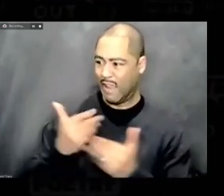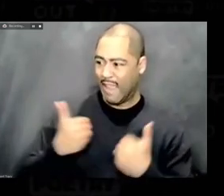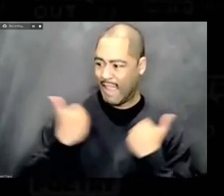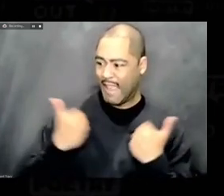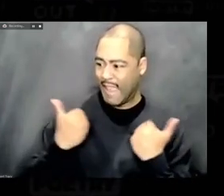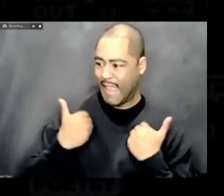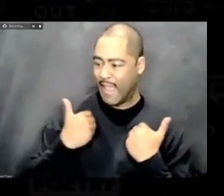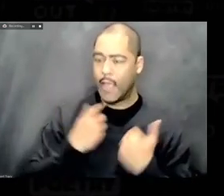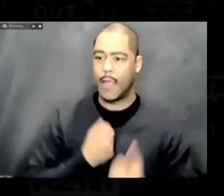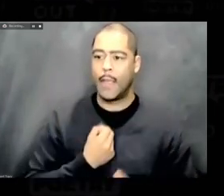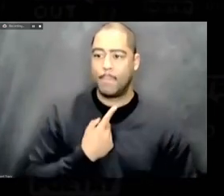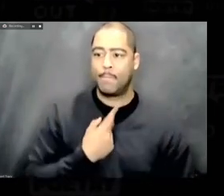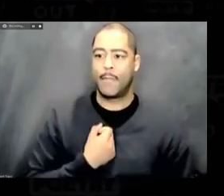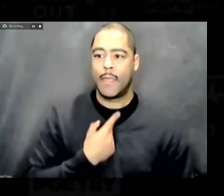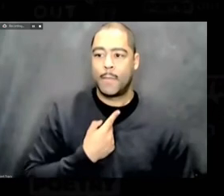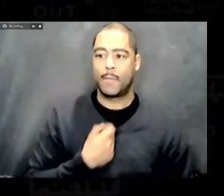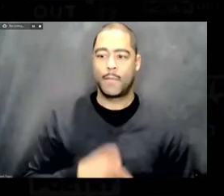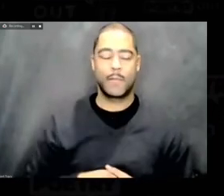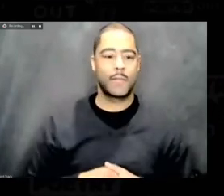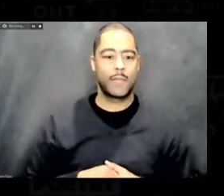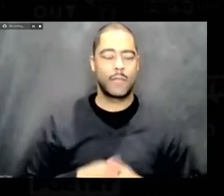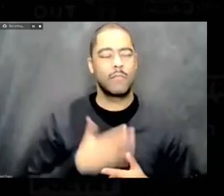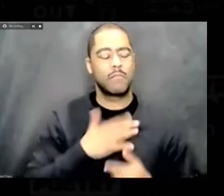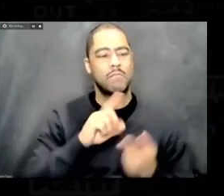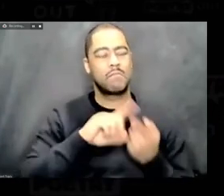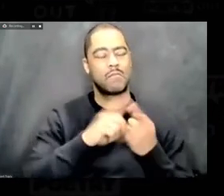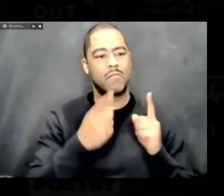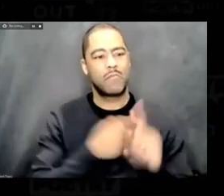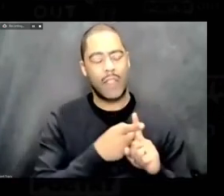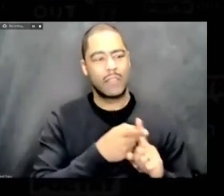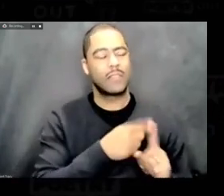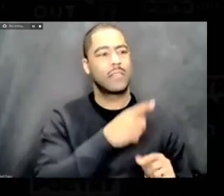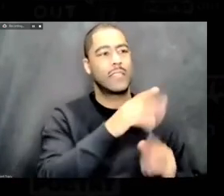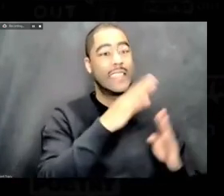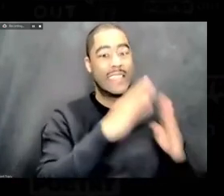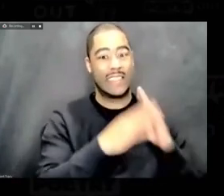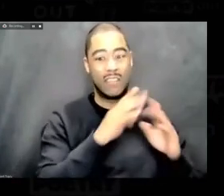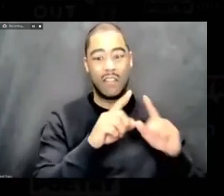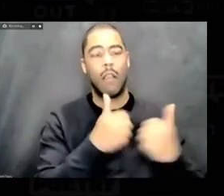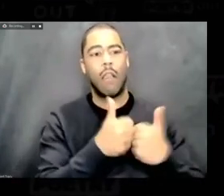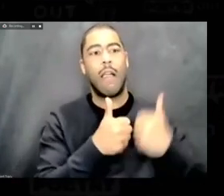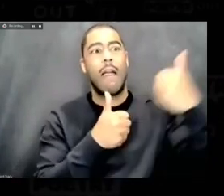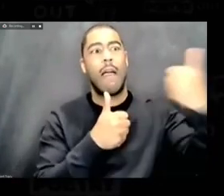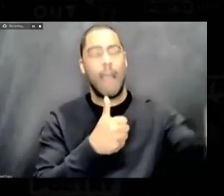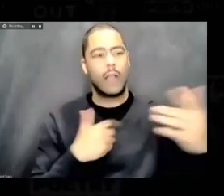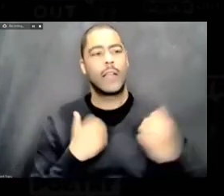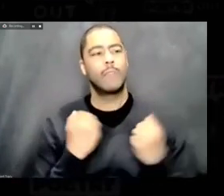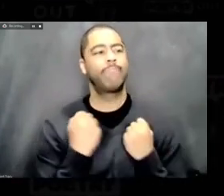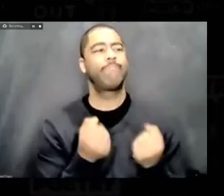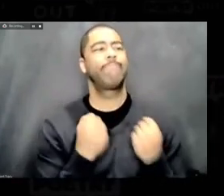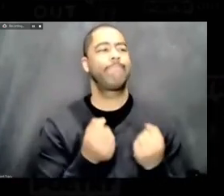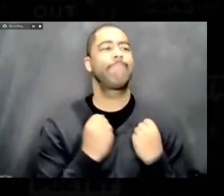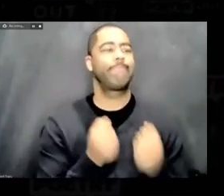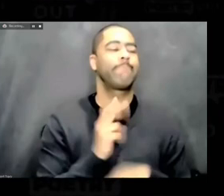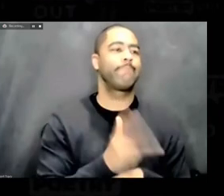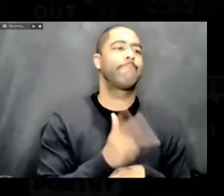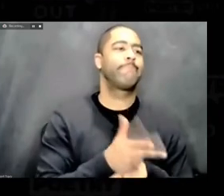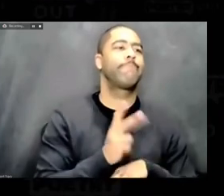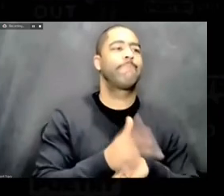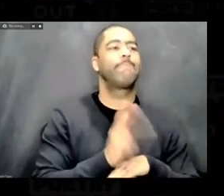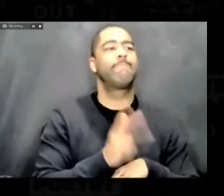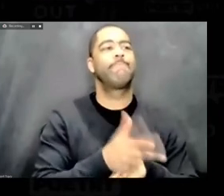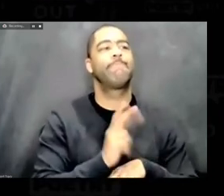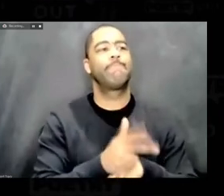other cities, swimming between the beach and beyond. And yes, writing